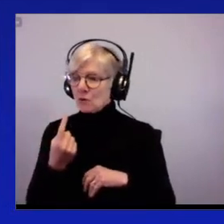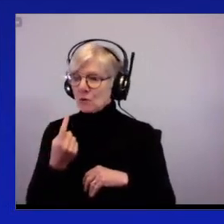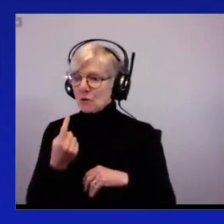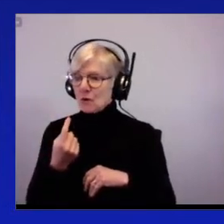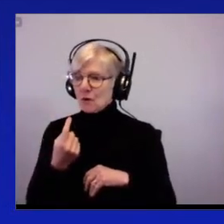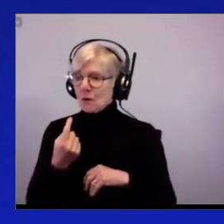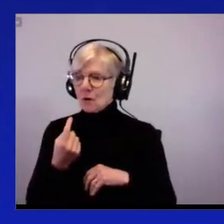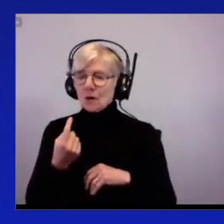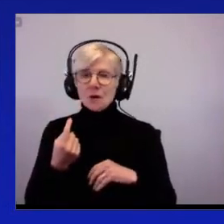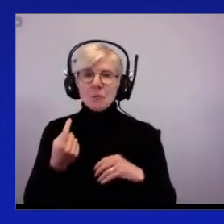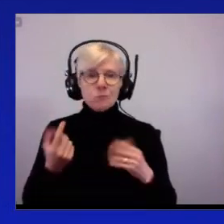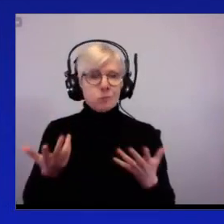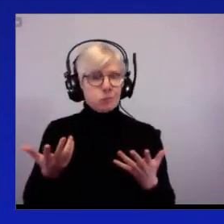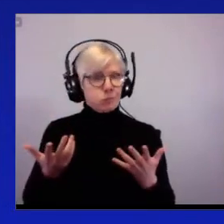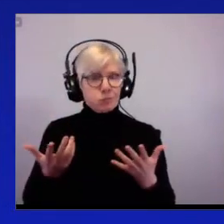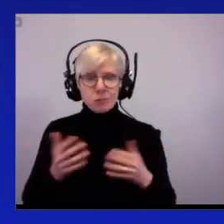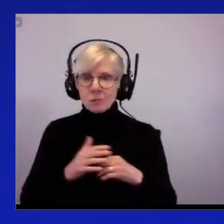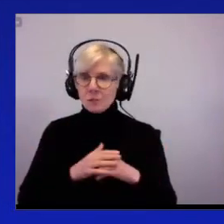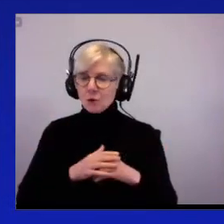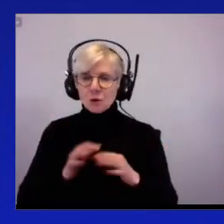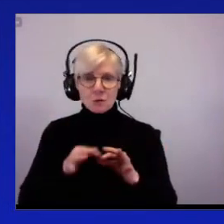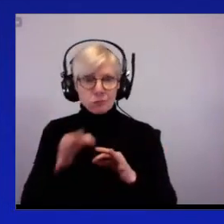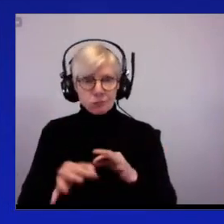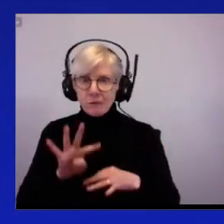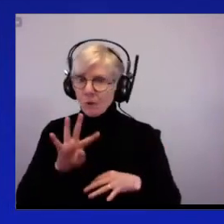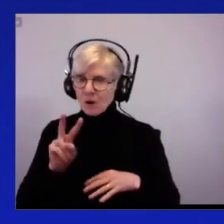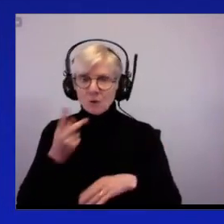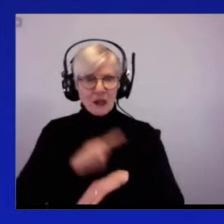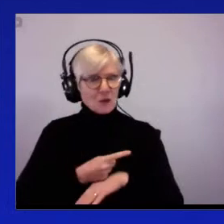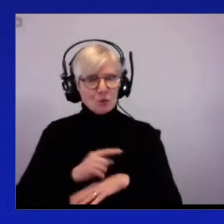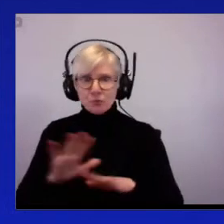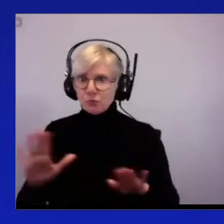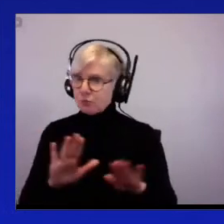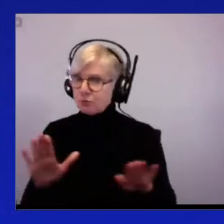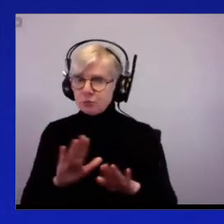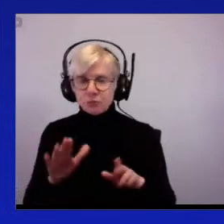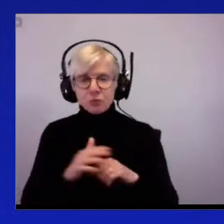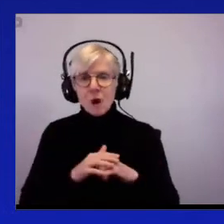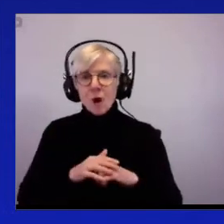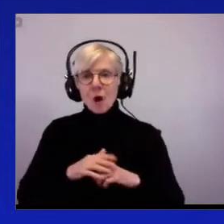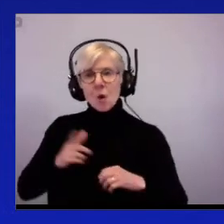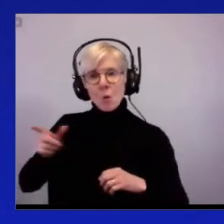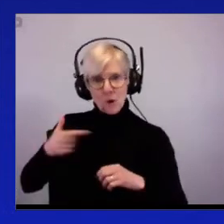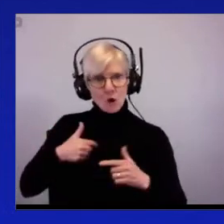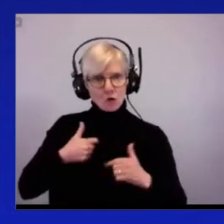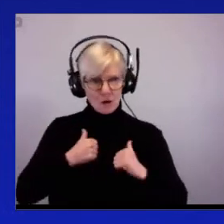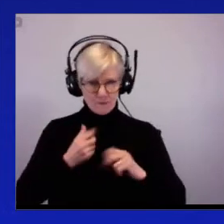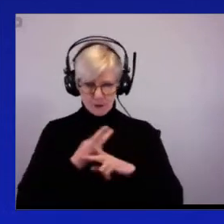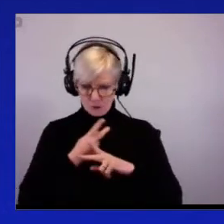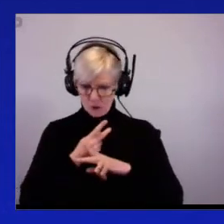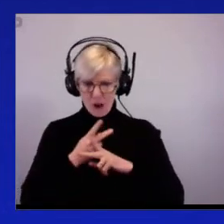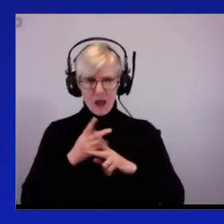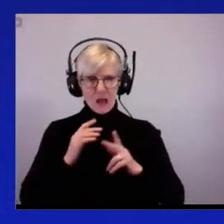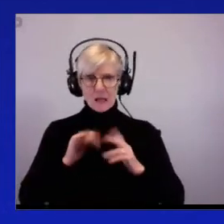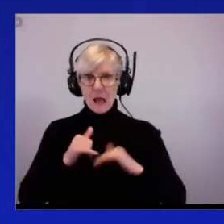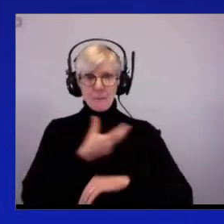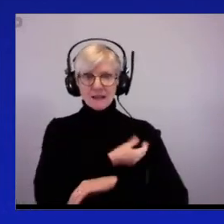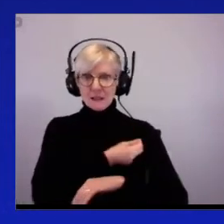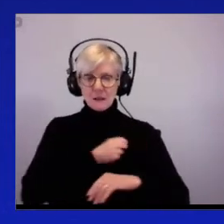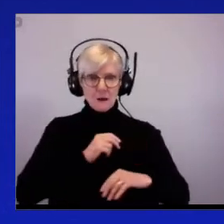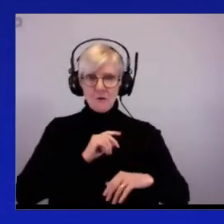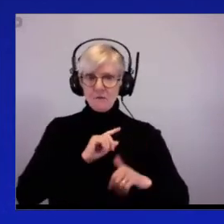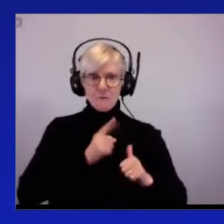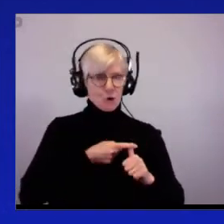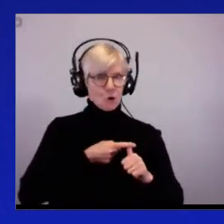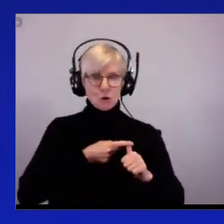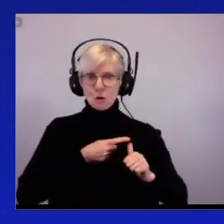days. As Mr. Demonte said, the math is being done to figure out where we need to move the vaccine, even potentially